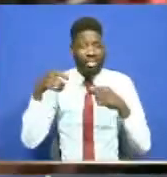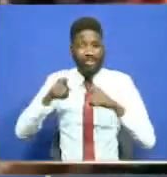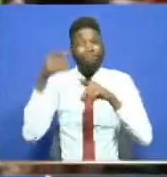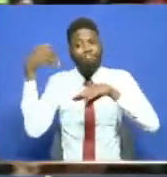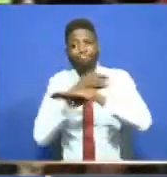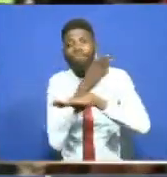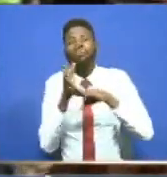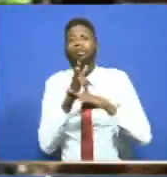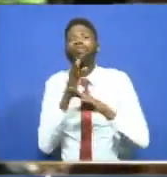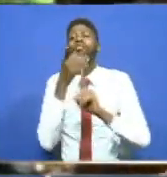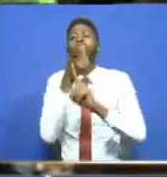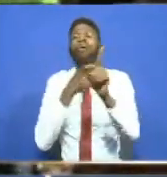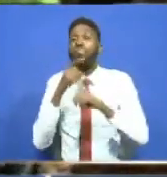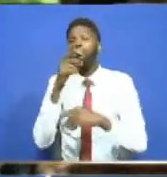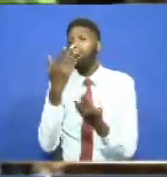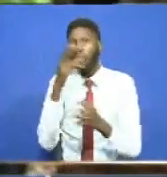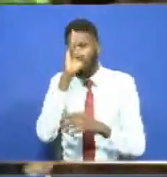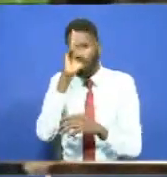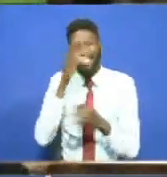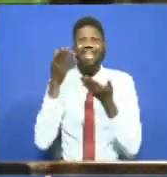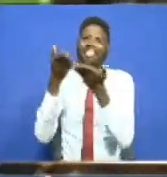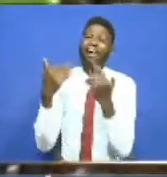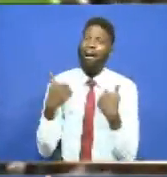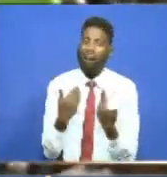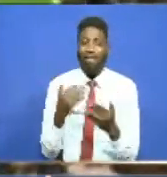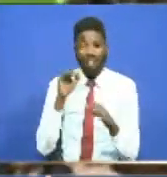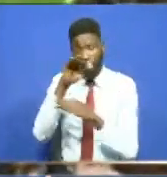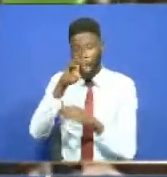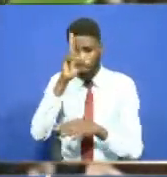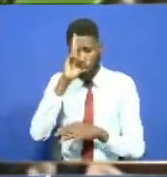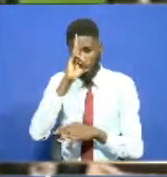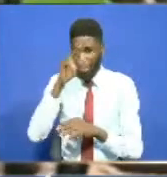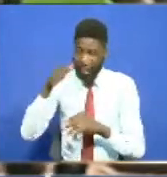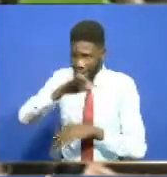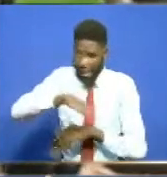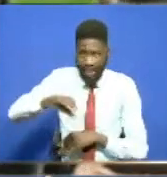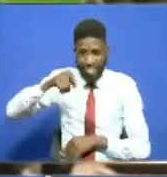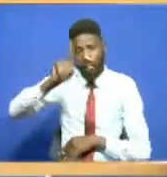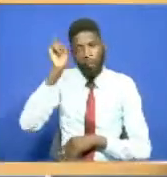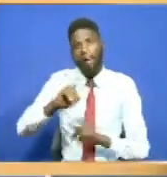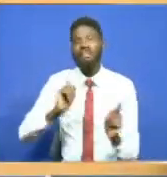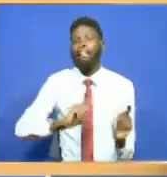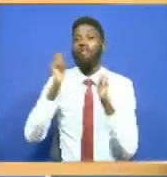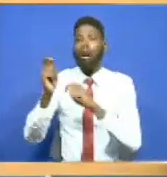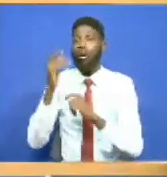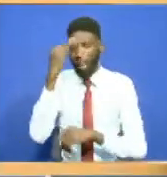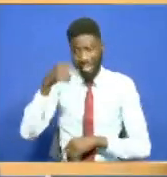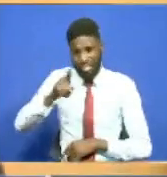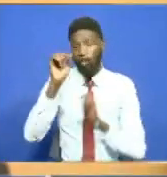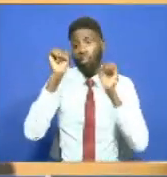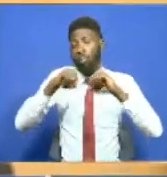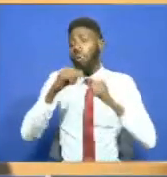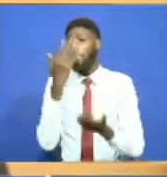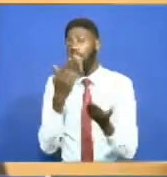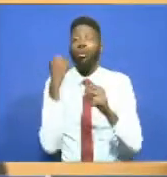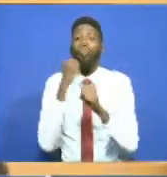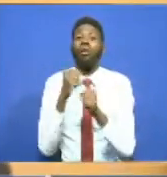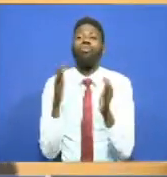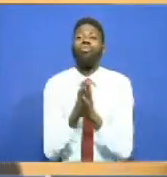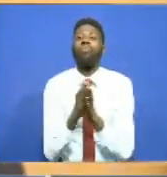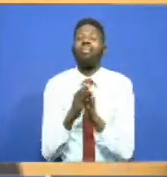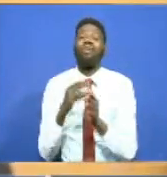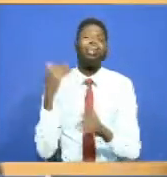calling for the transfer of all police officers in the area, claiming they may be colluding with the gang. Wakati wa curfew ikifika sisi tunaenda